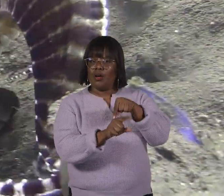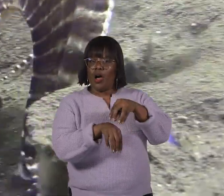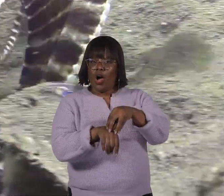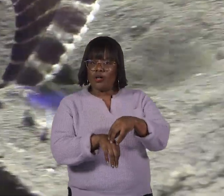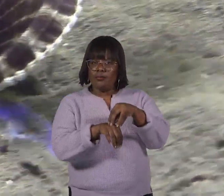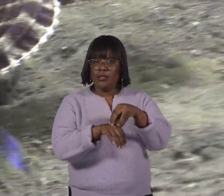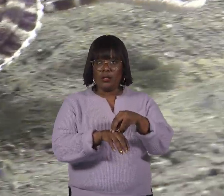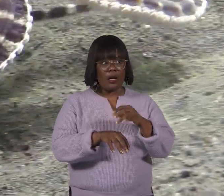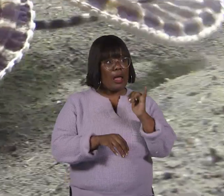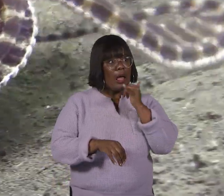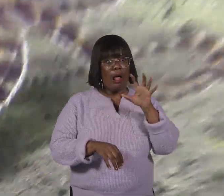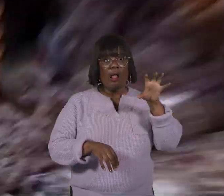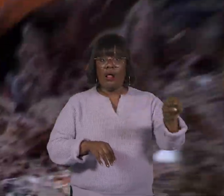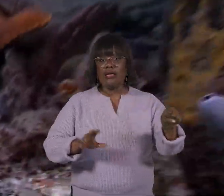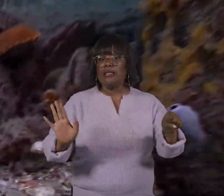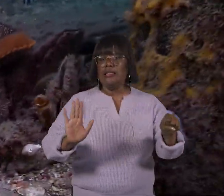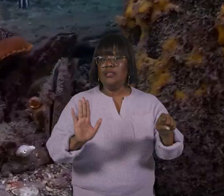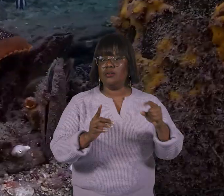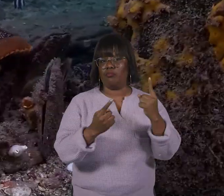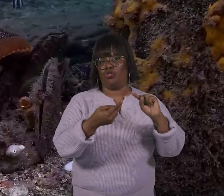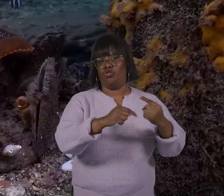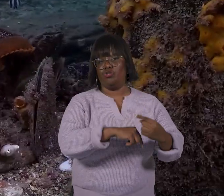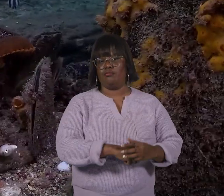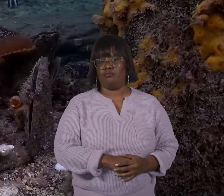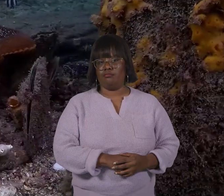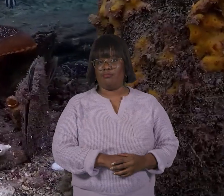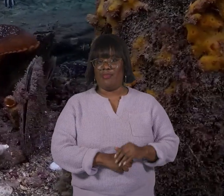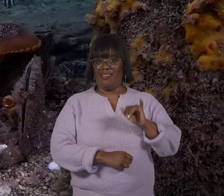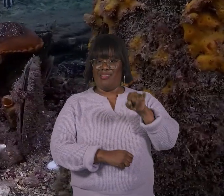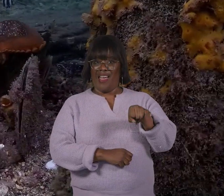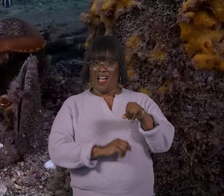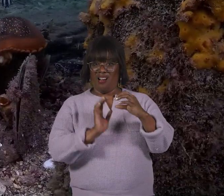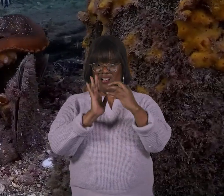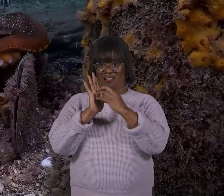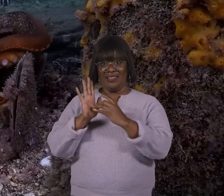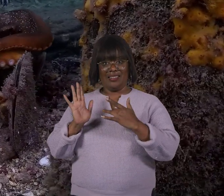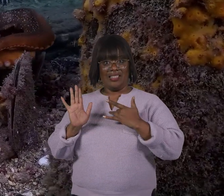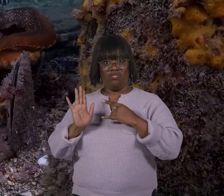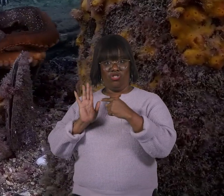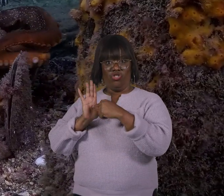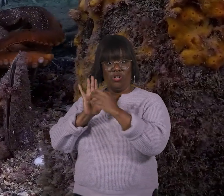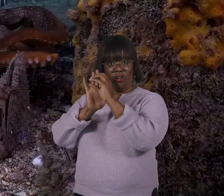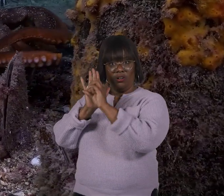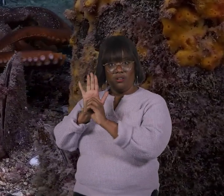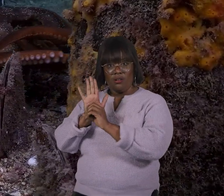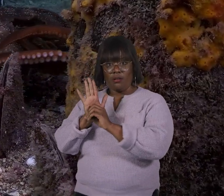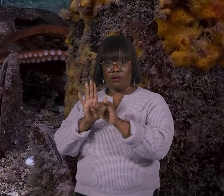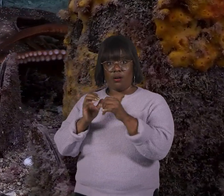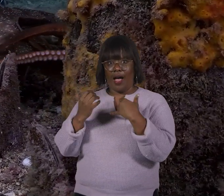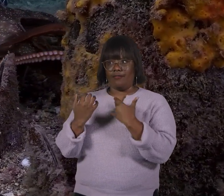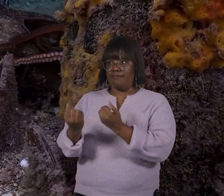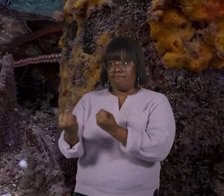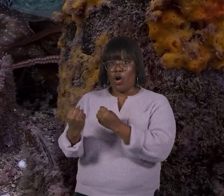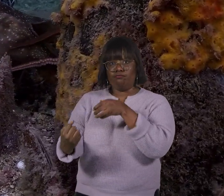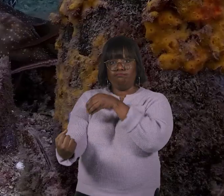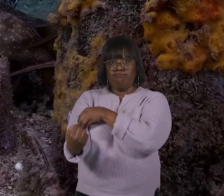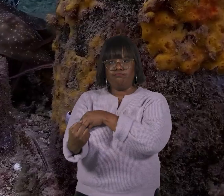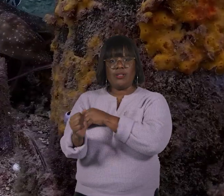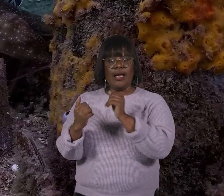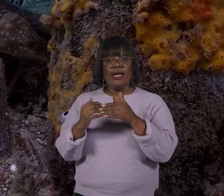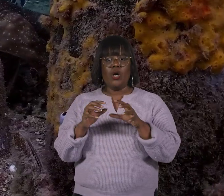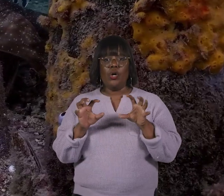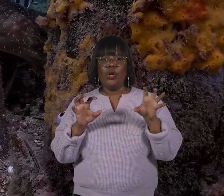accidentally grab something harmful. With this sophisticated combination of sensors and suction power, the octopus can